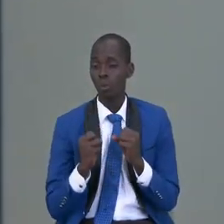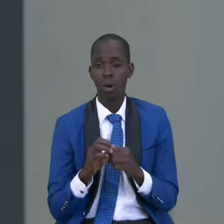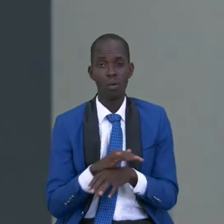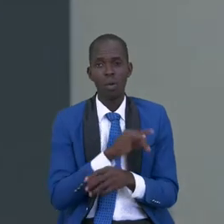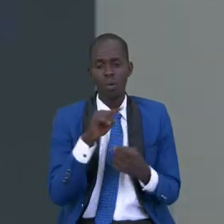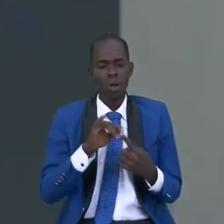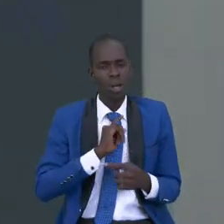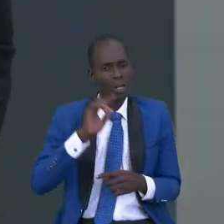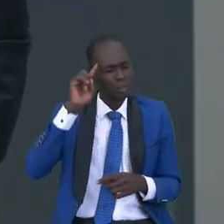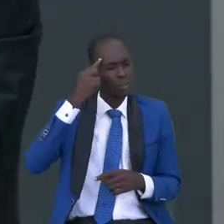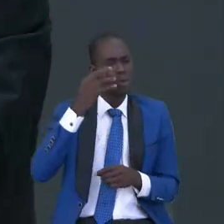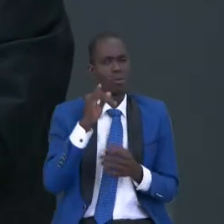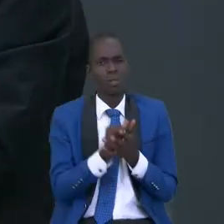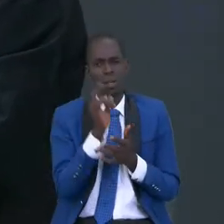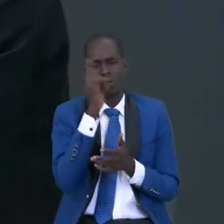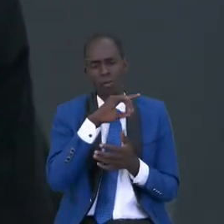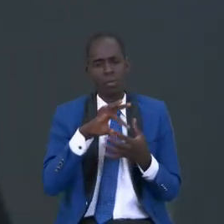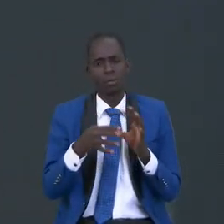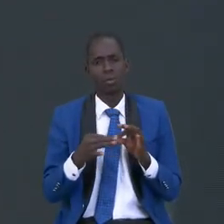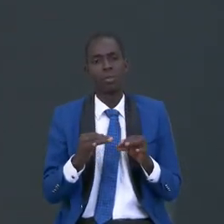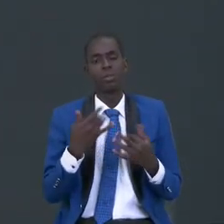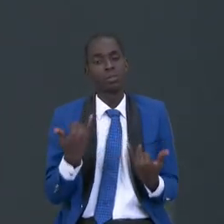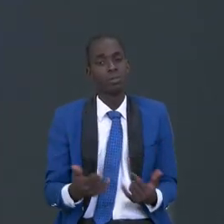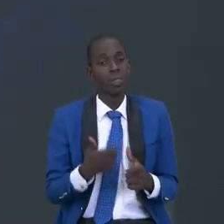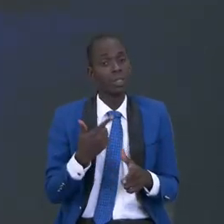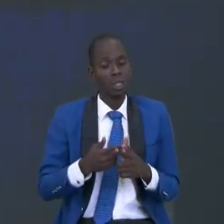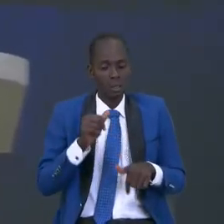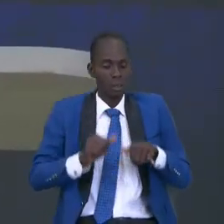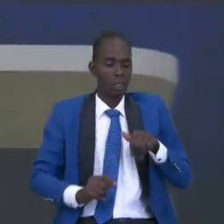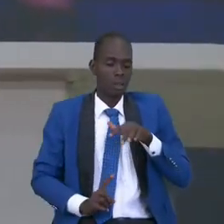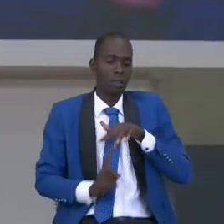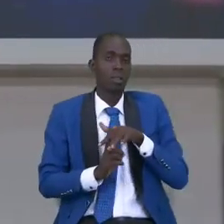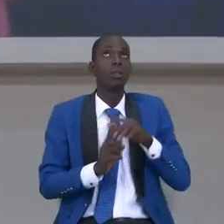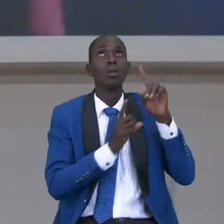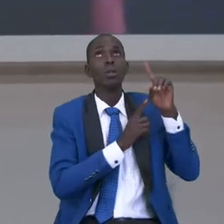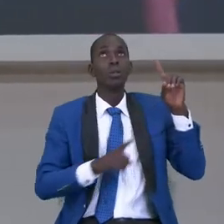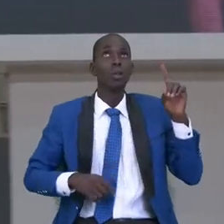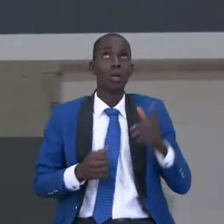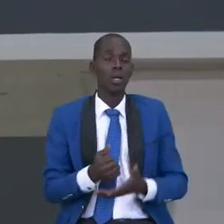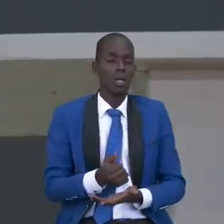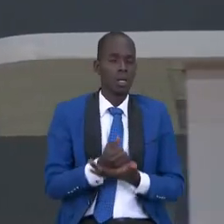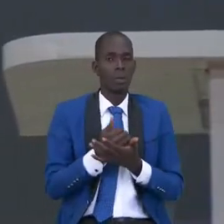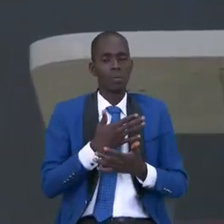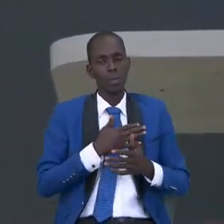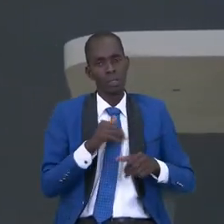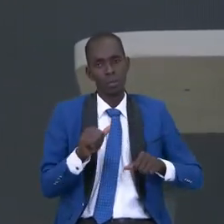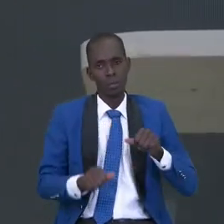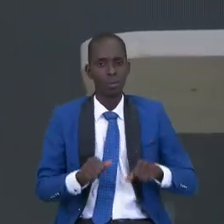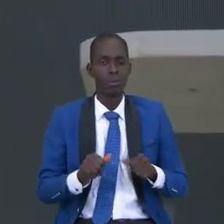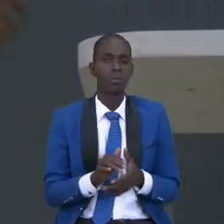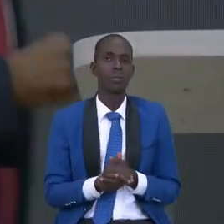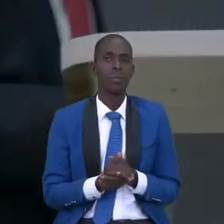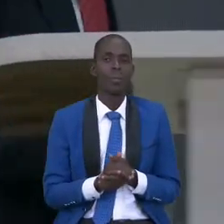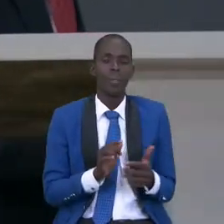that superstition, I have unbelief. Lord, help mine unbelief. When